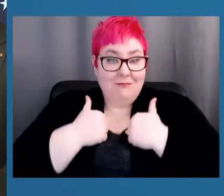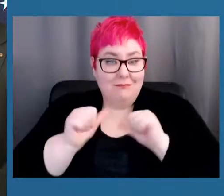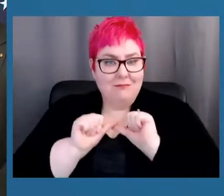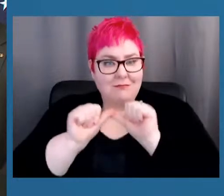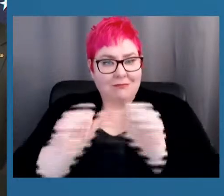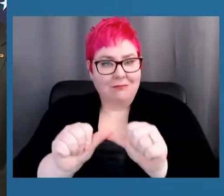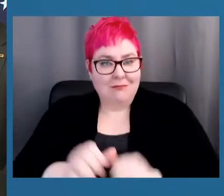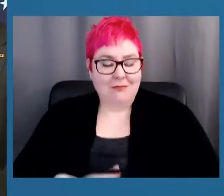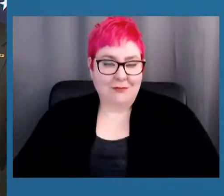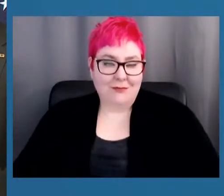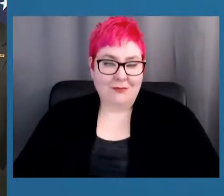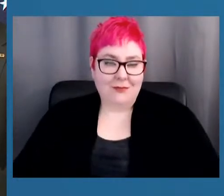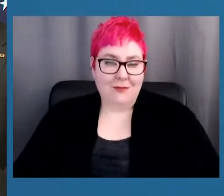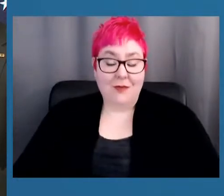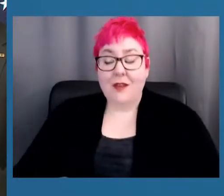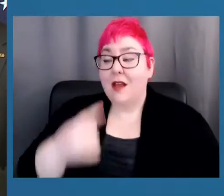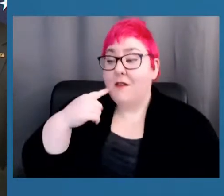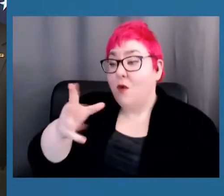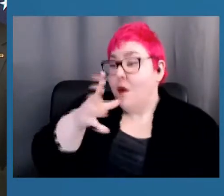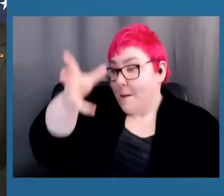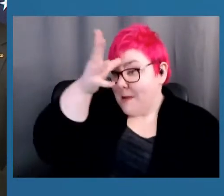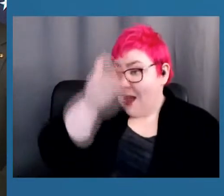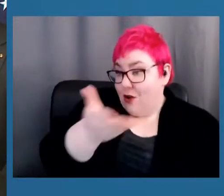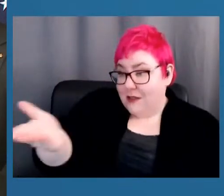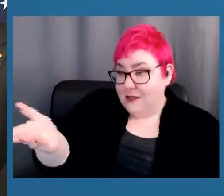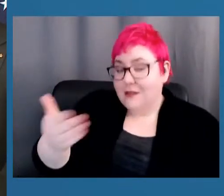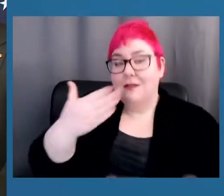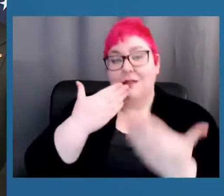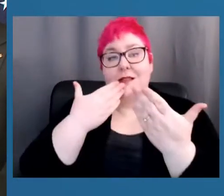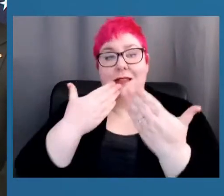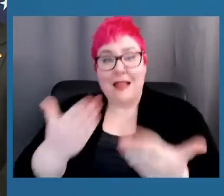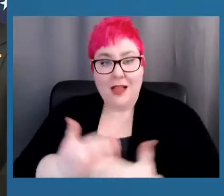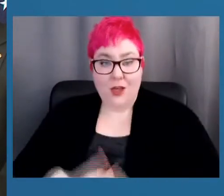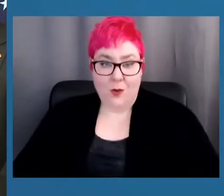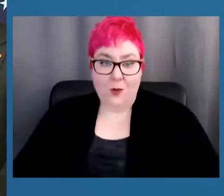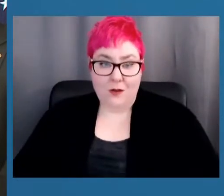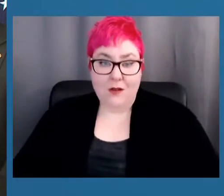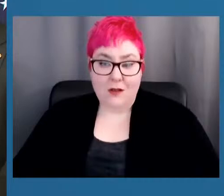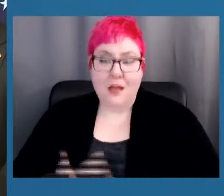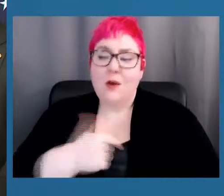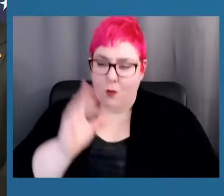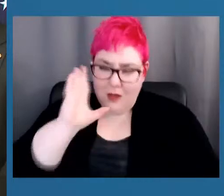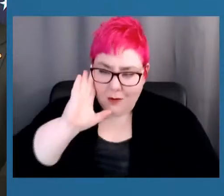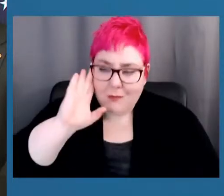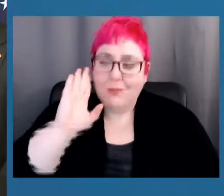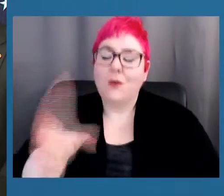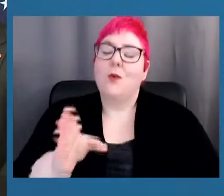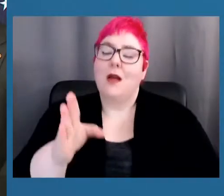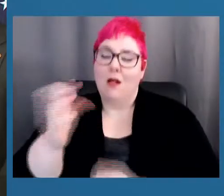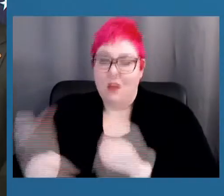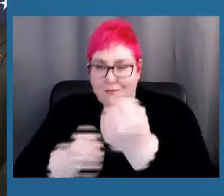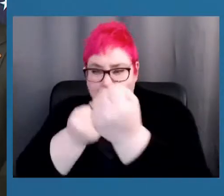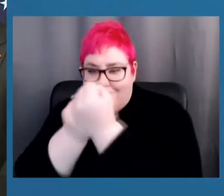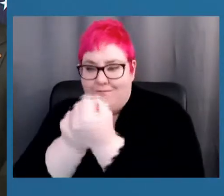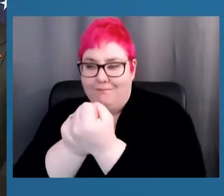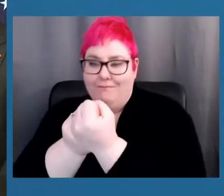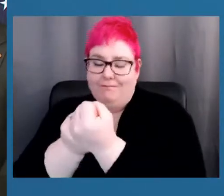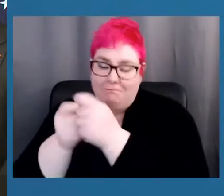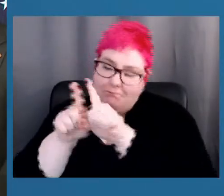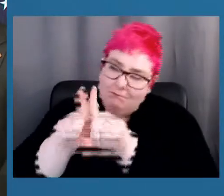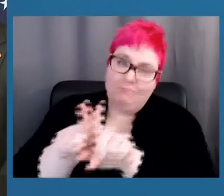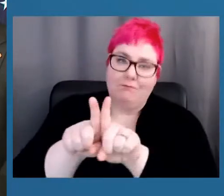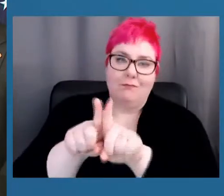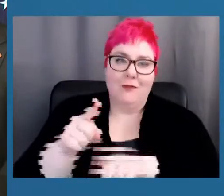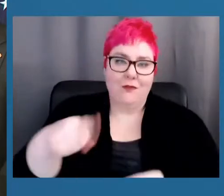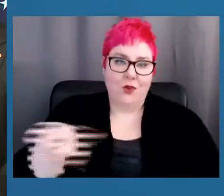parents, thank you. And we're going to stand by you, because we know the work that